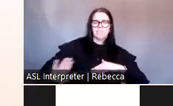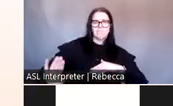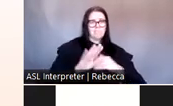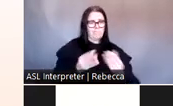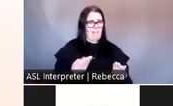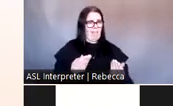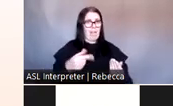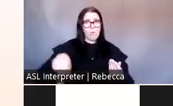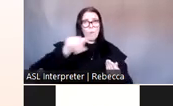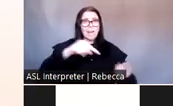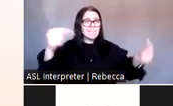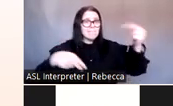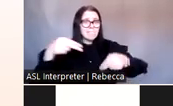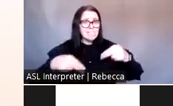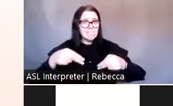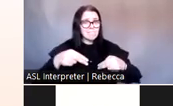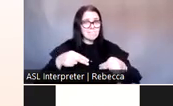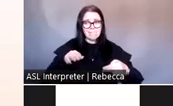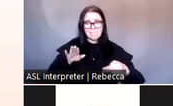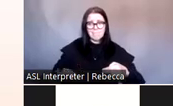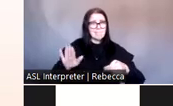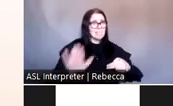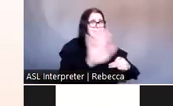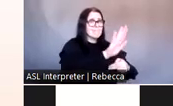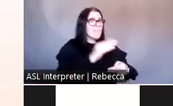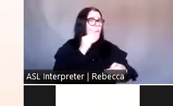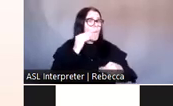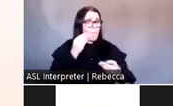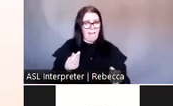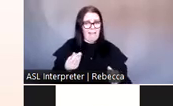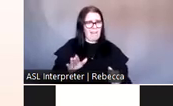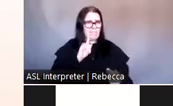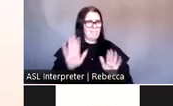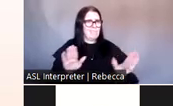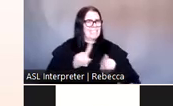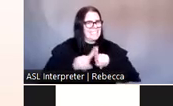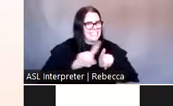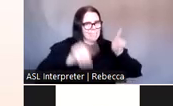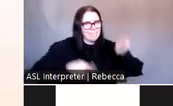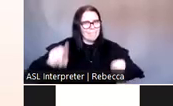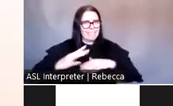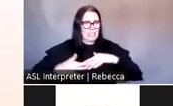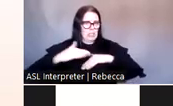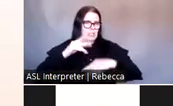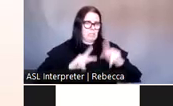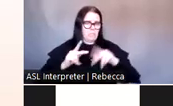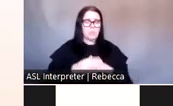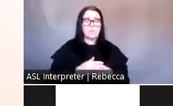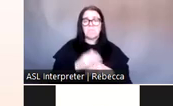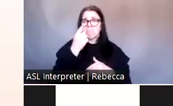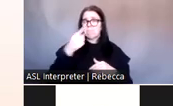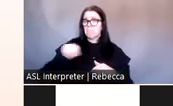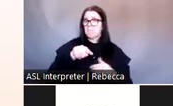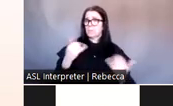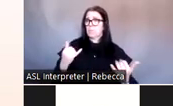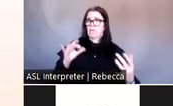And we are on many different Indigenous lands across the province. While today we're meeting on a virtual platform,